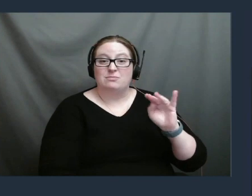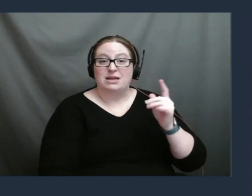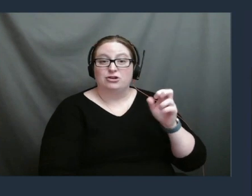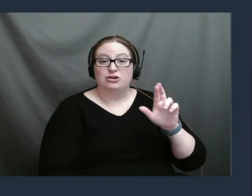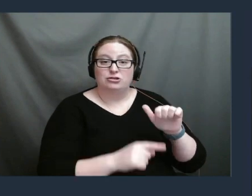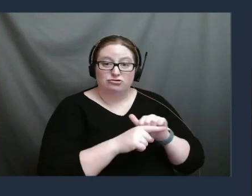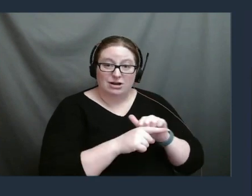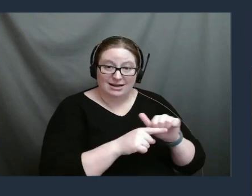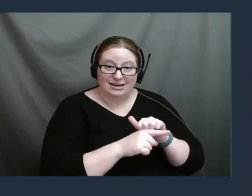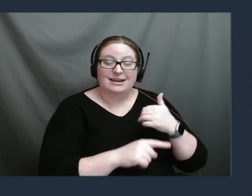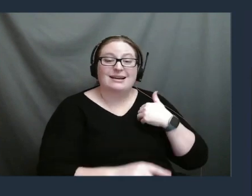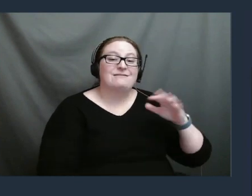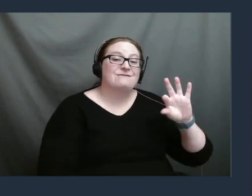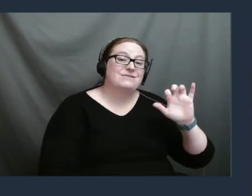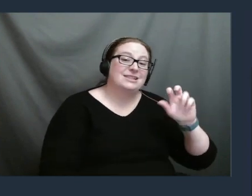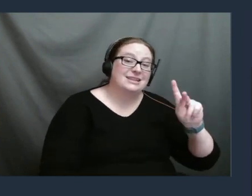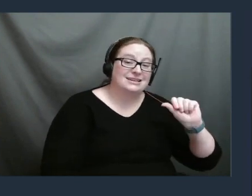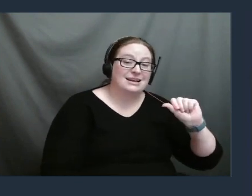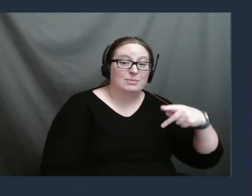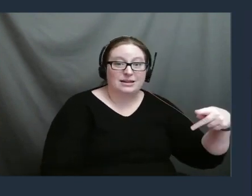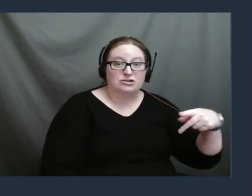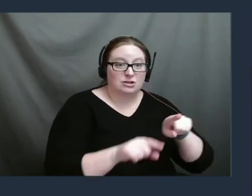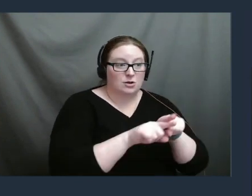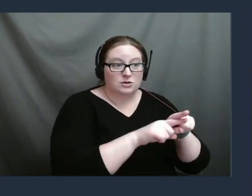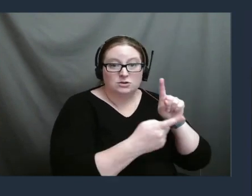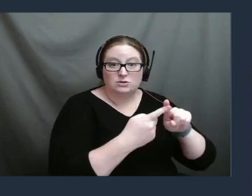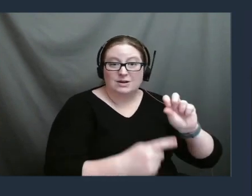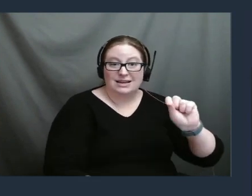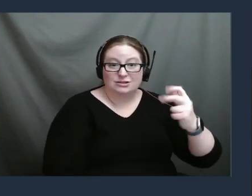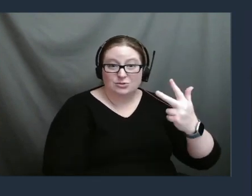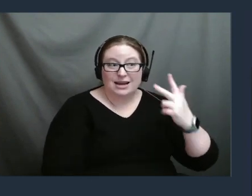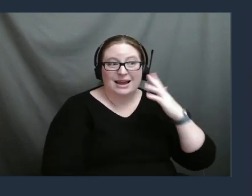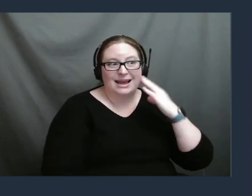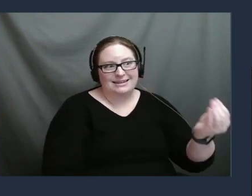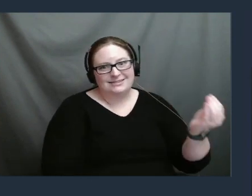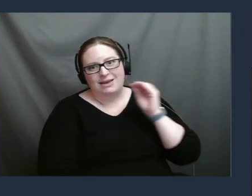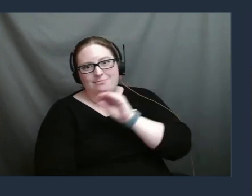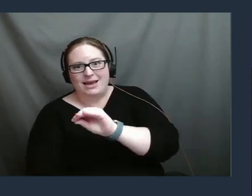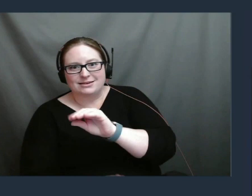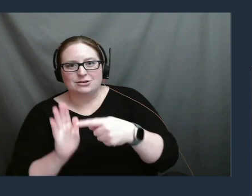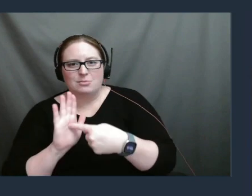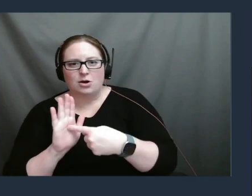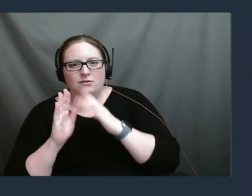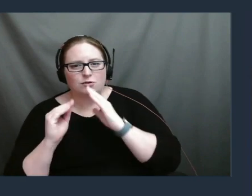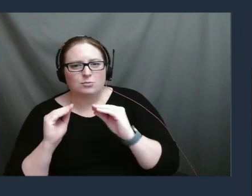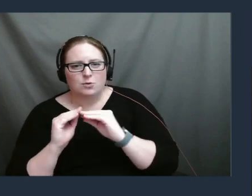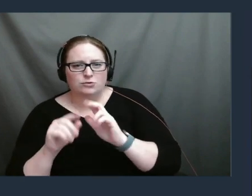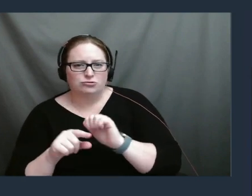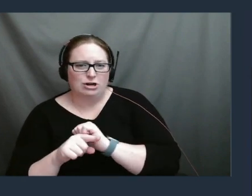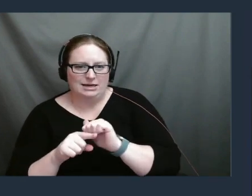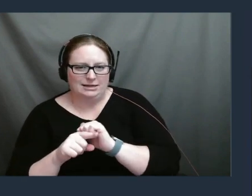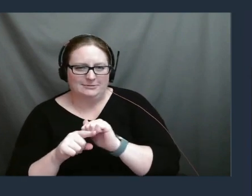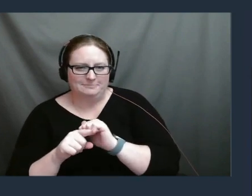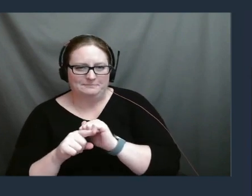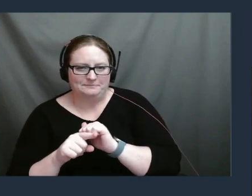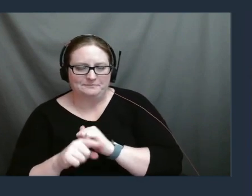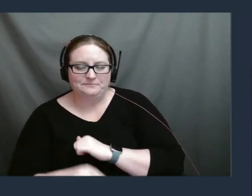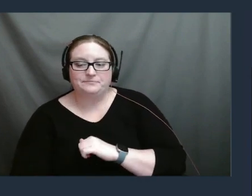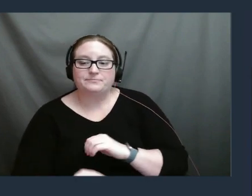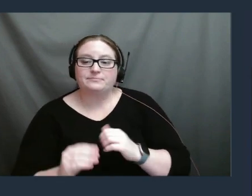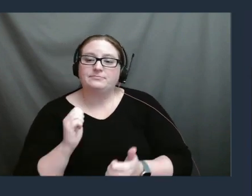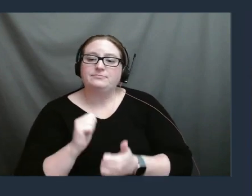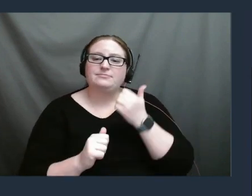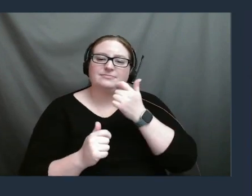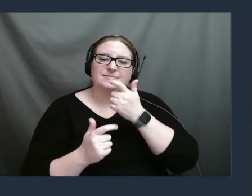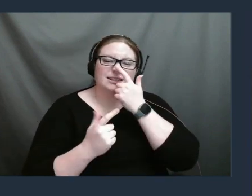Flink application that also goes into S3, and it's fed back to the model for further training. This is the most interesting part of streaming ML, where you